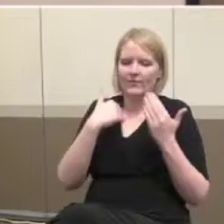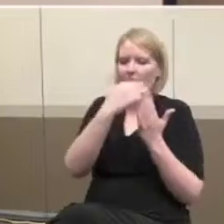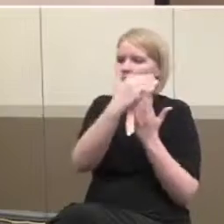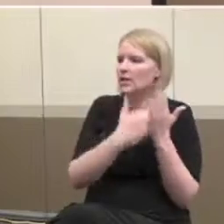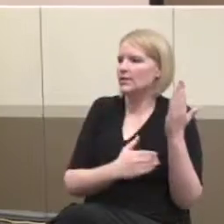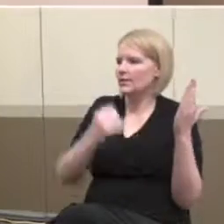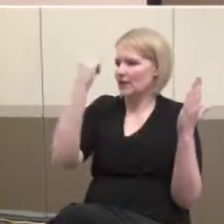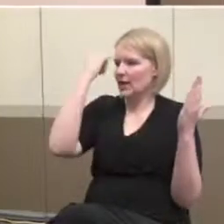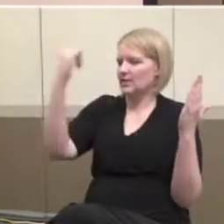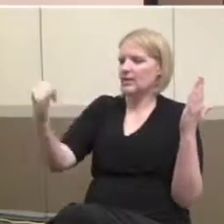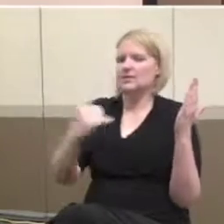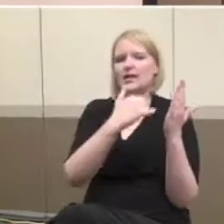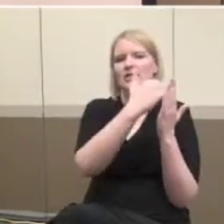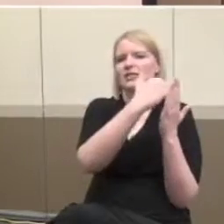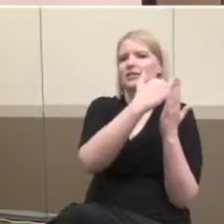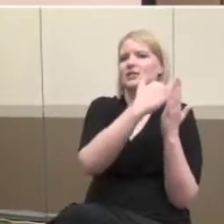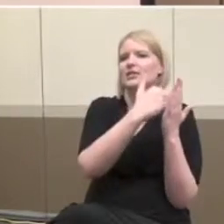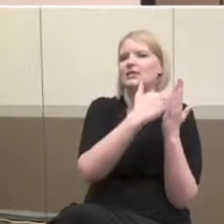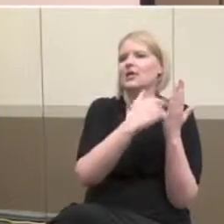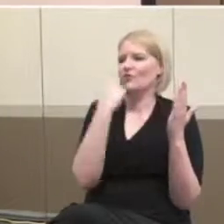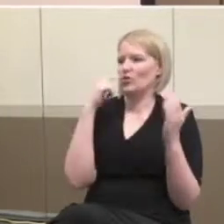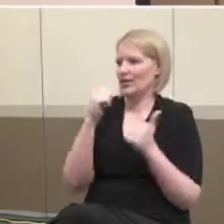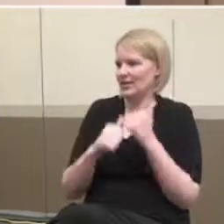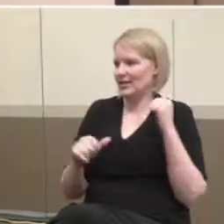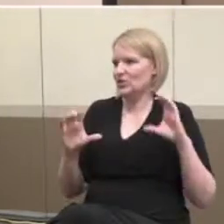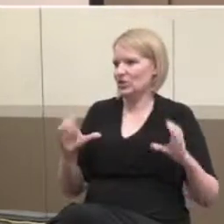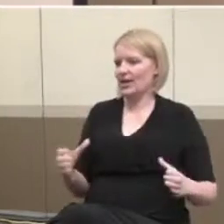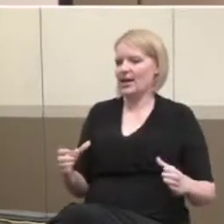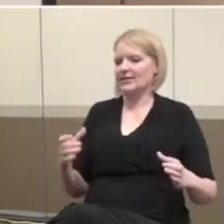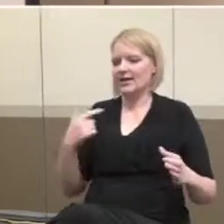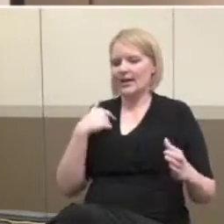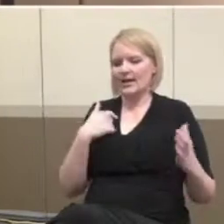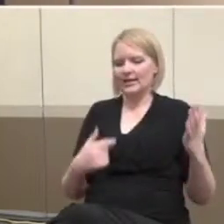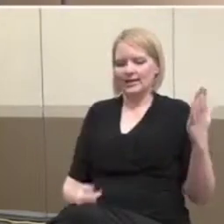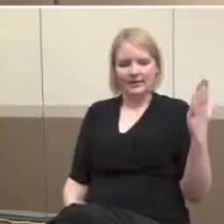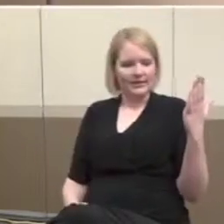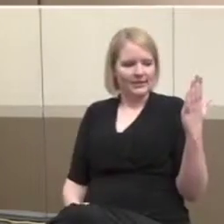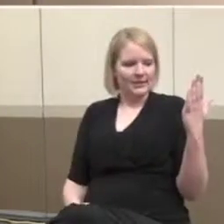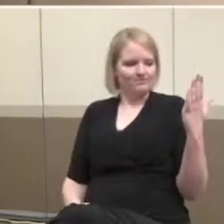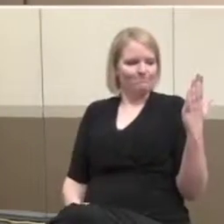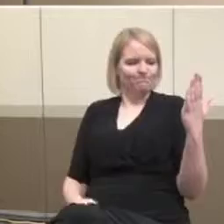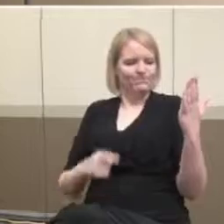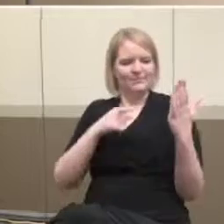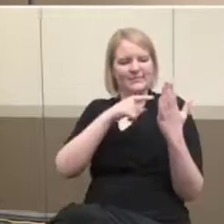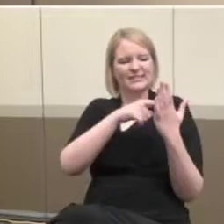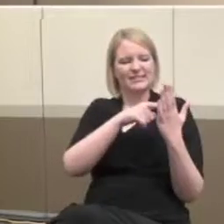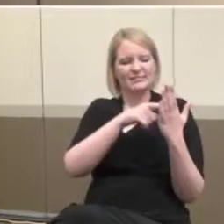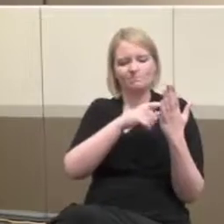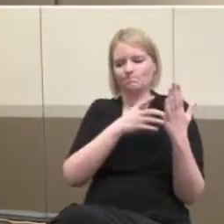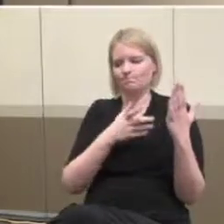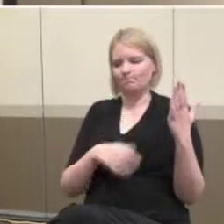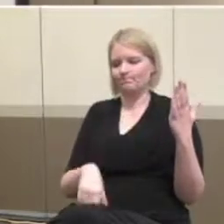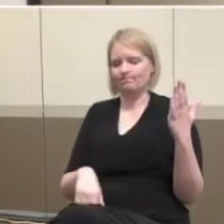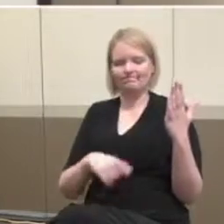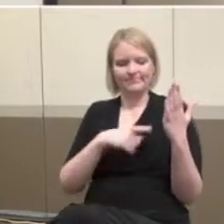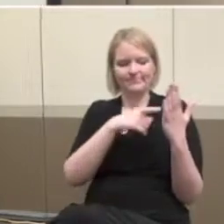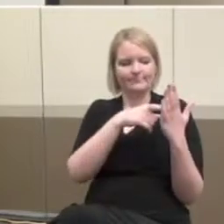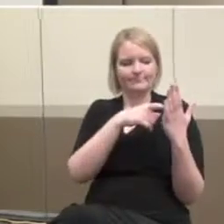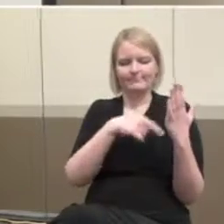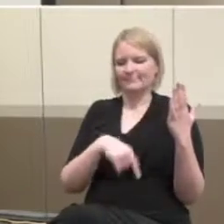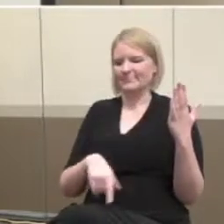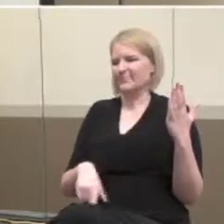of ideas for each session, and I just kind of realize as I'm going through, okay, with this one I